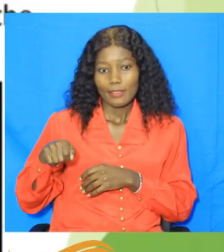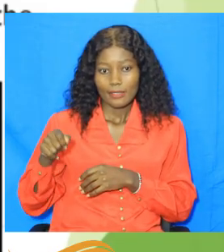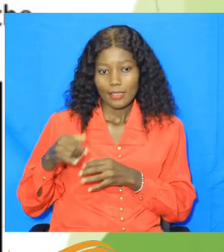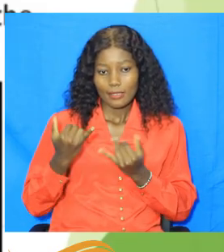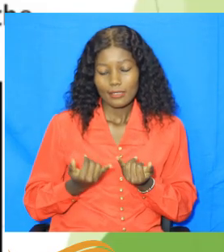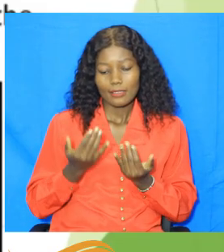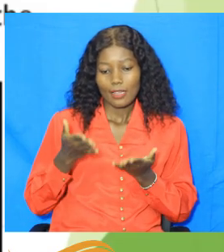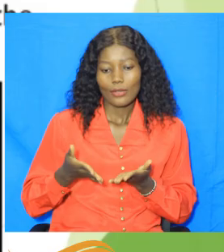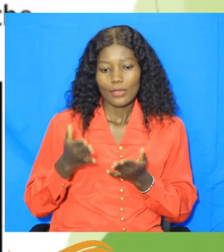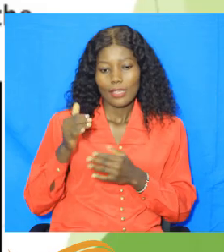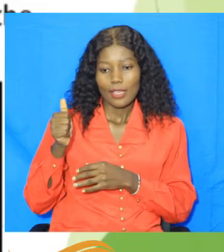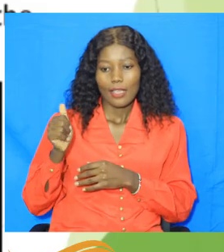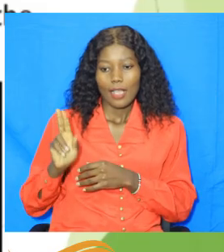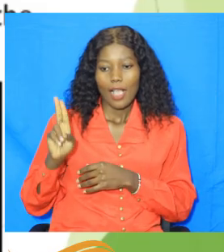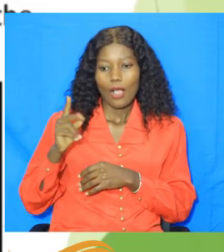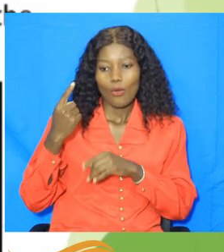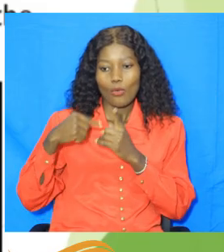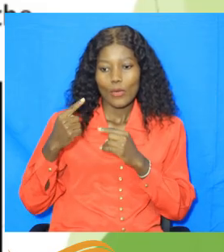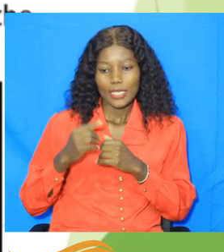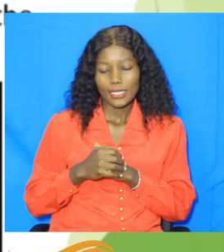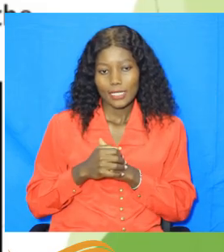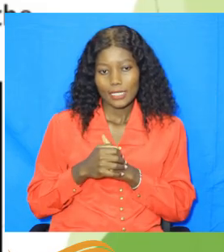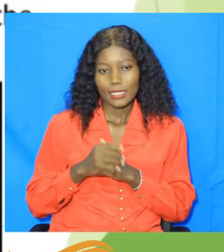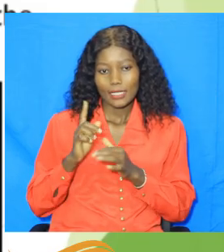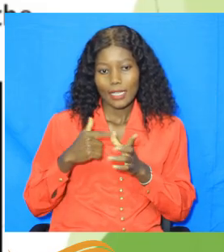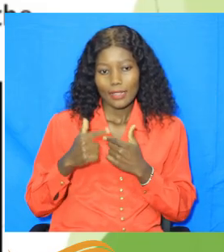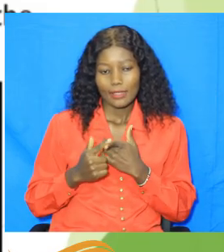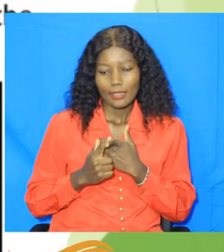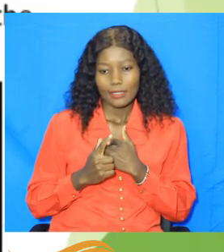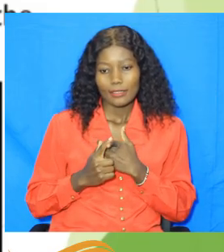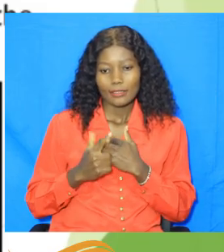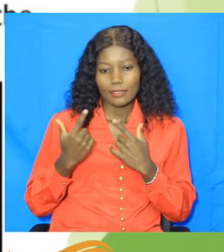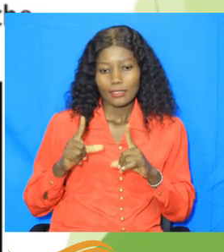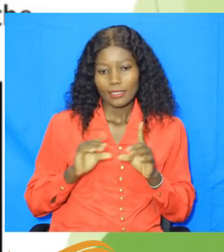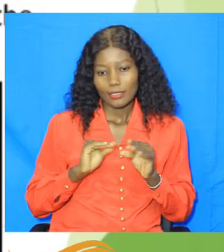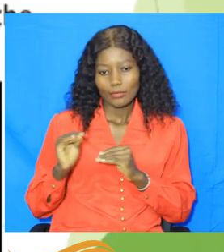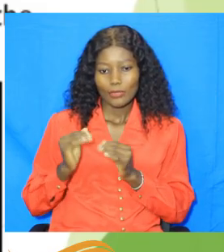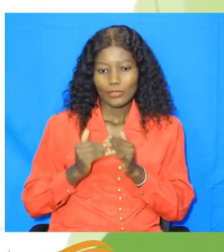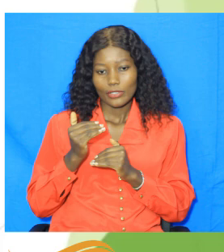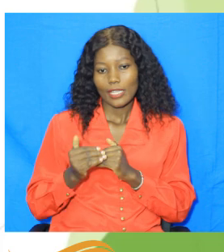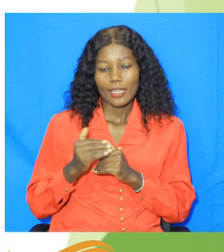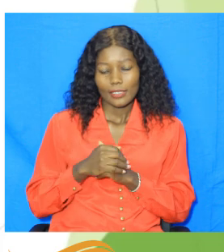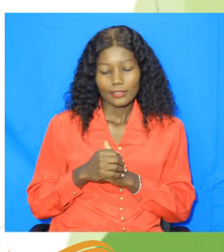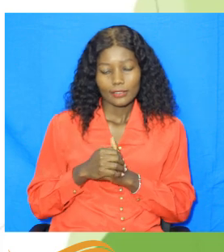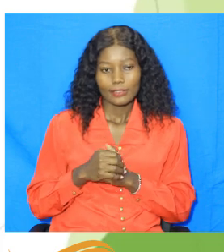here, Ao wins. Then, let's go to the next slide.